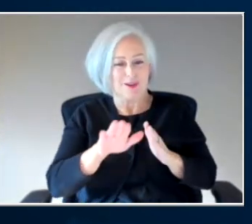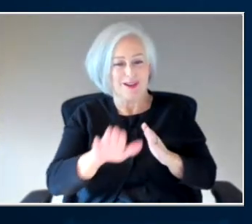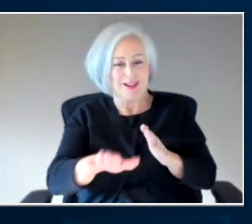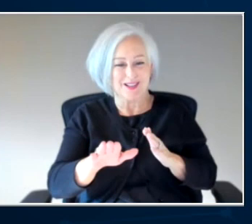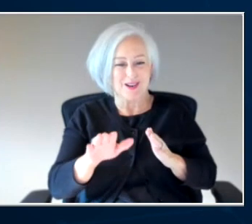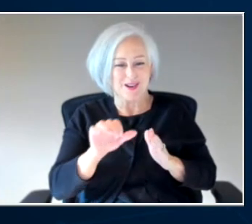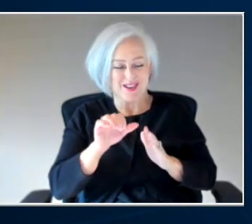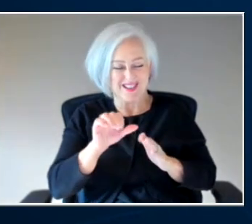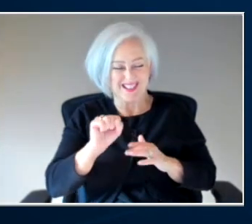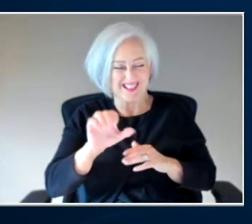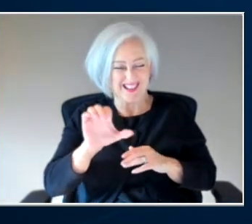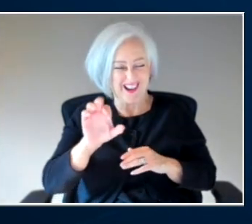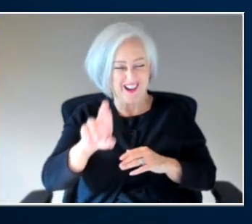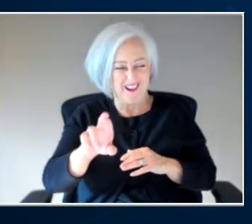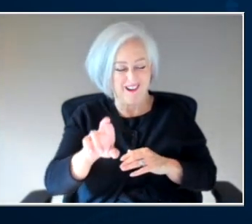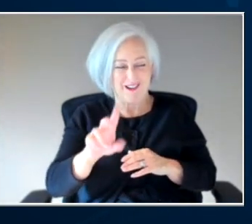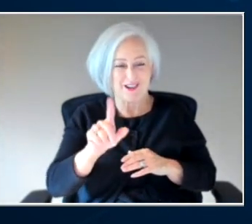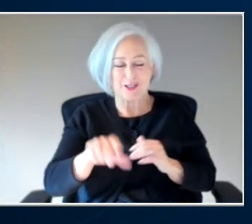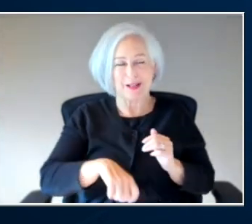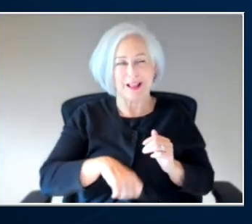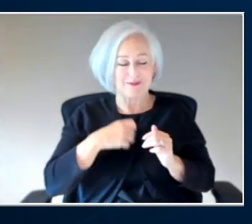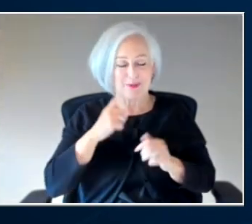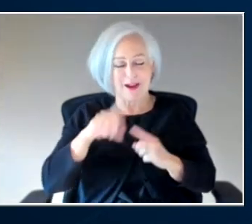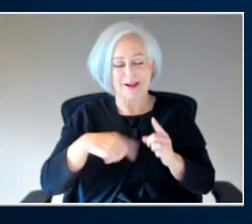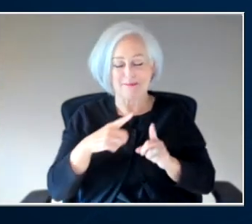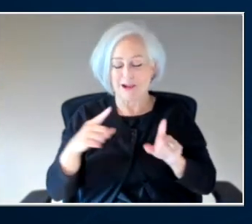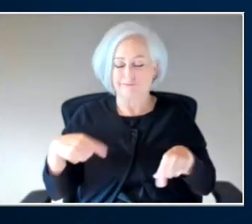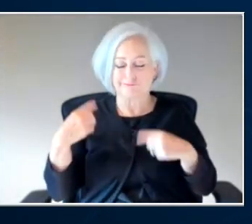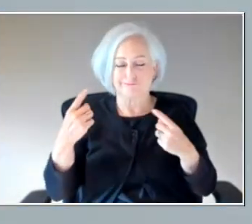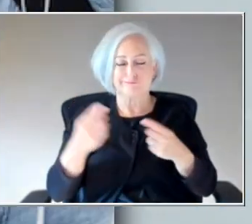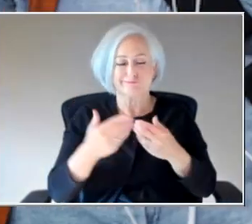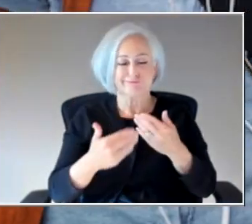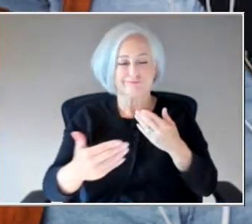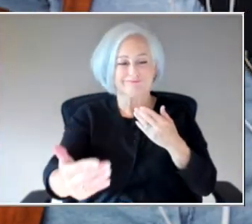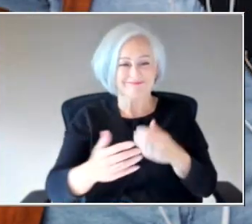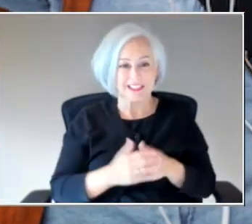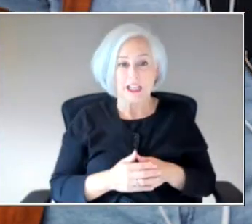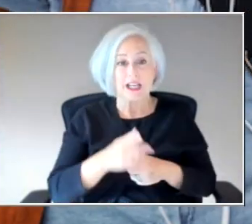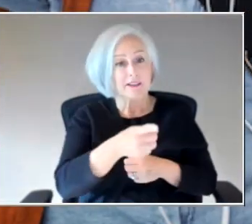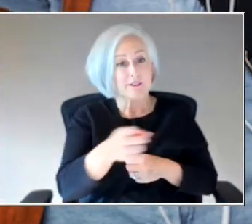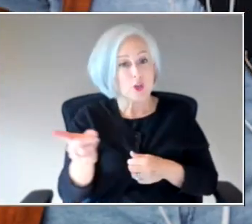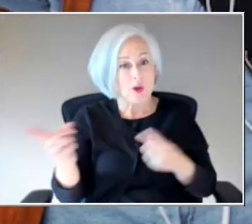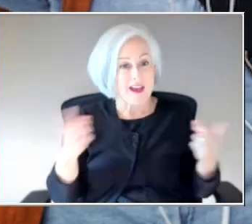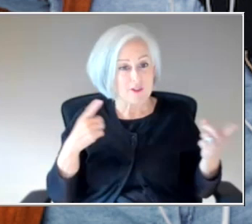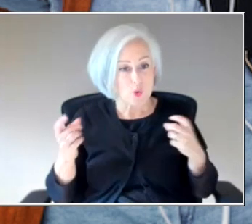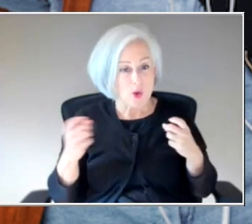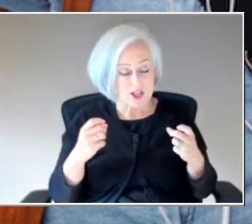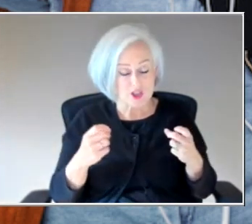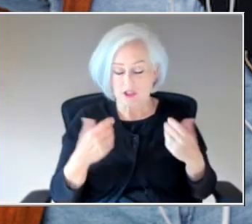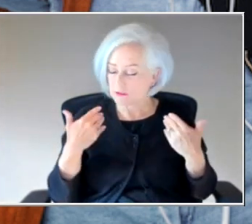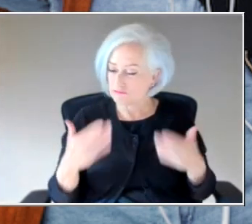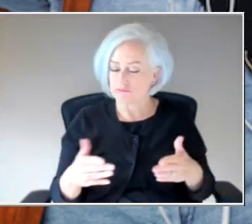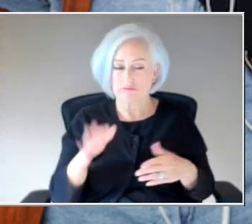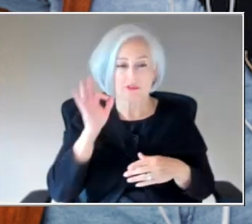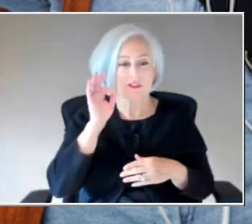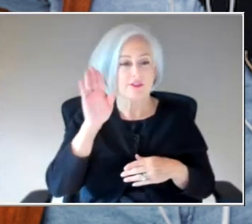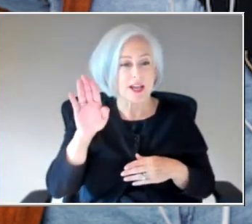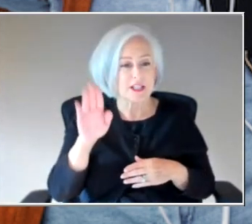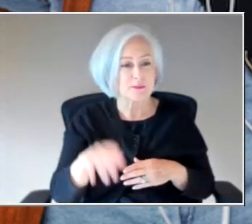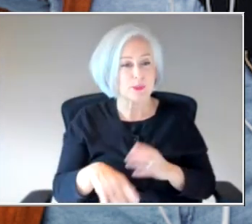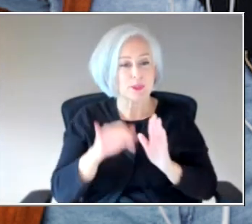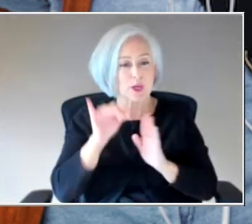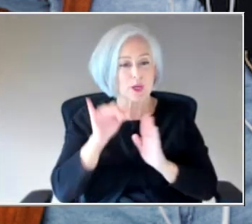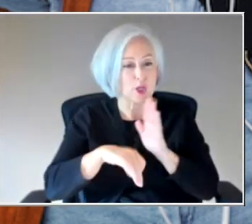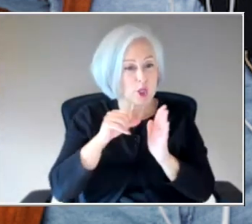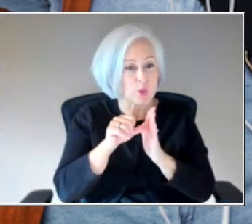But let's just turn to our community, and if you have any questions, you can put those in the chat on YouTube or Facebook. We are on the X platform, or you can email the